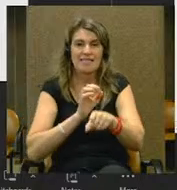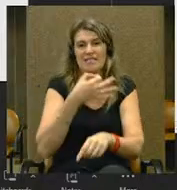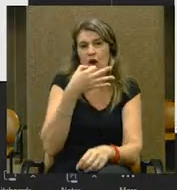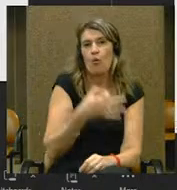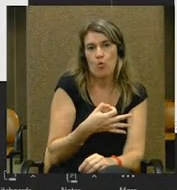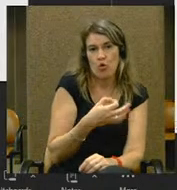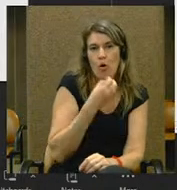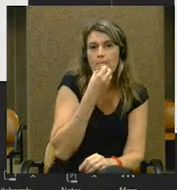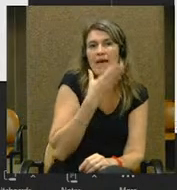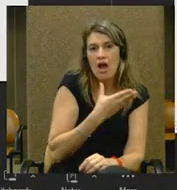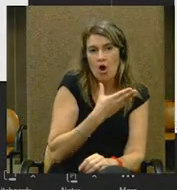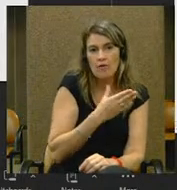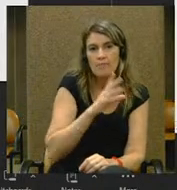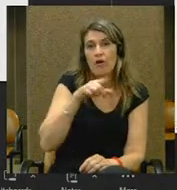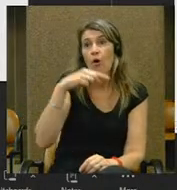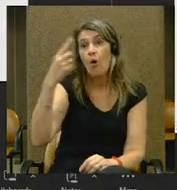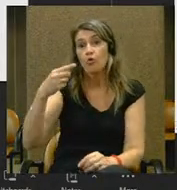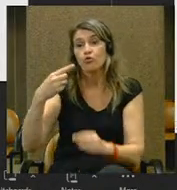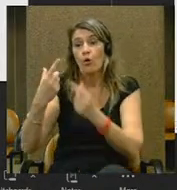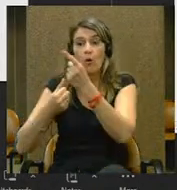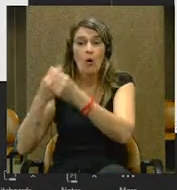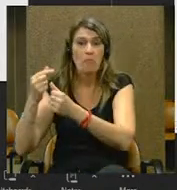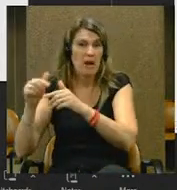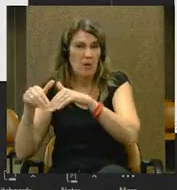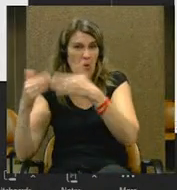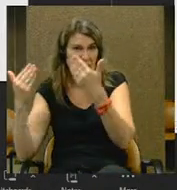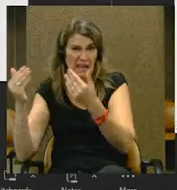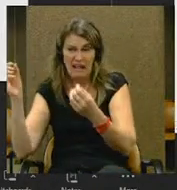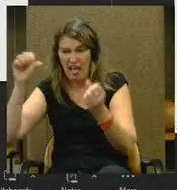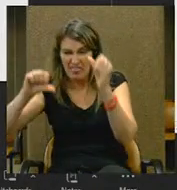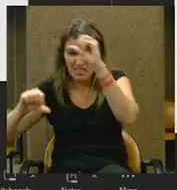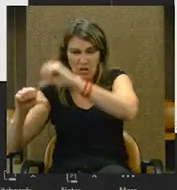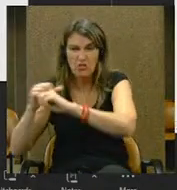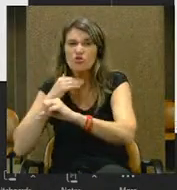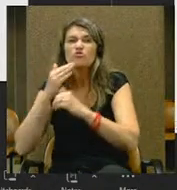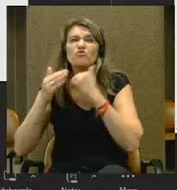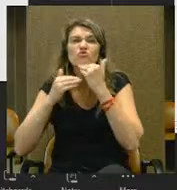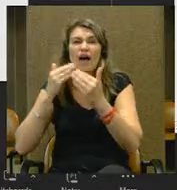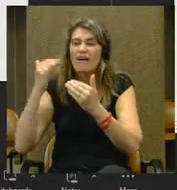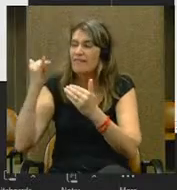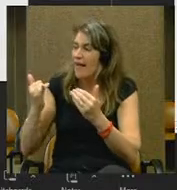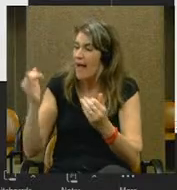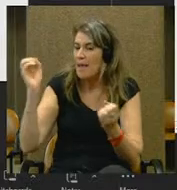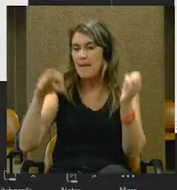happen is enabling non-medical options for these